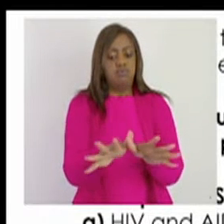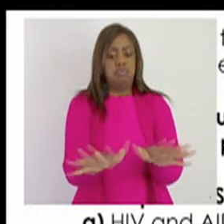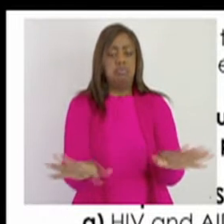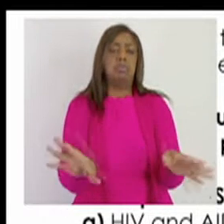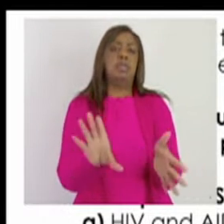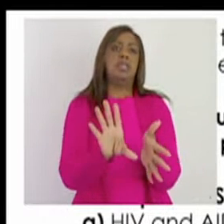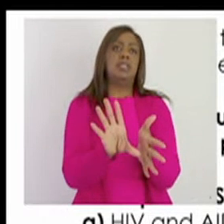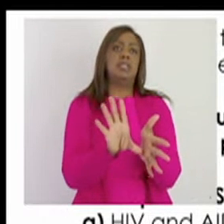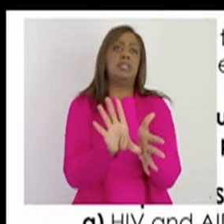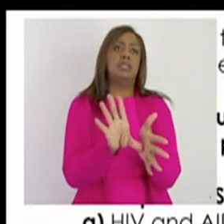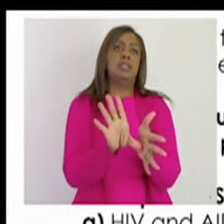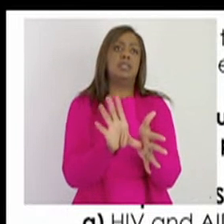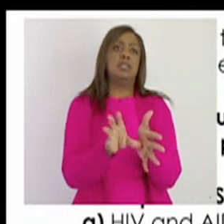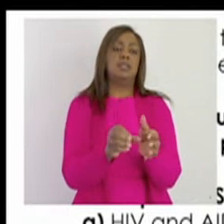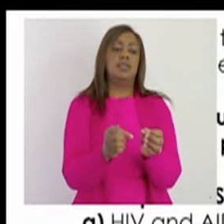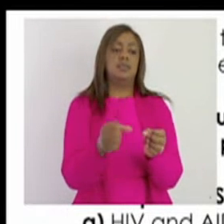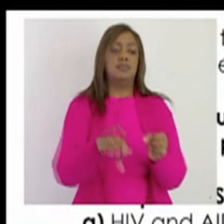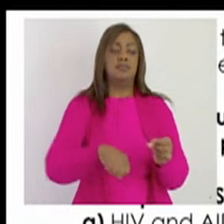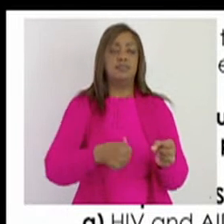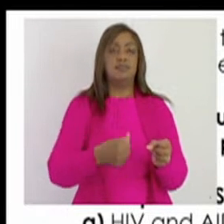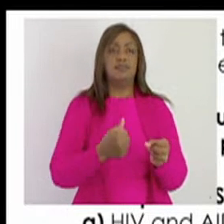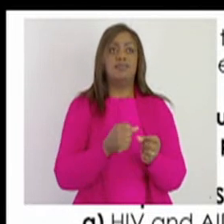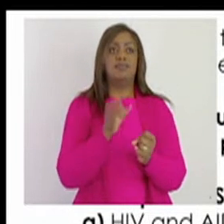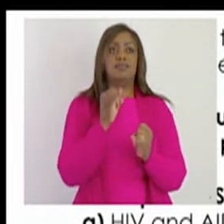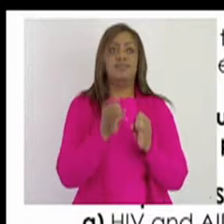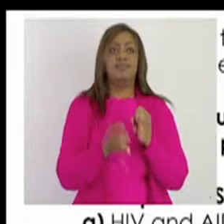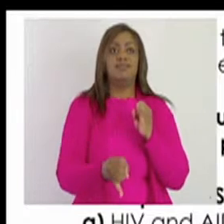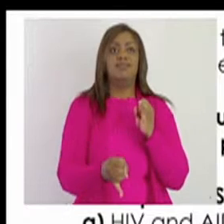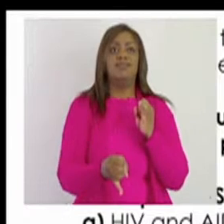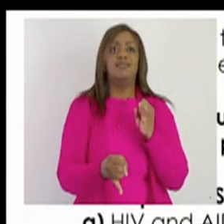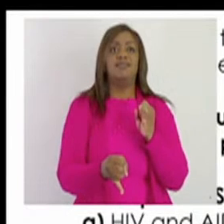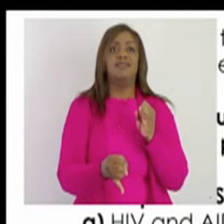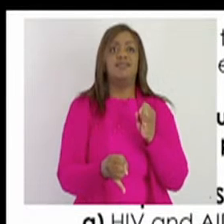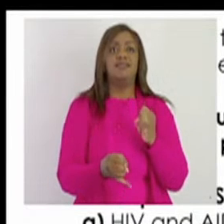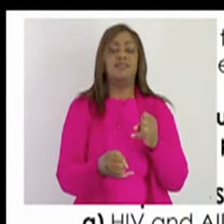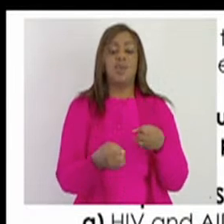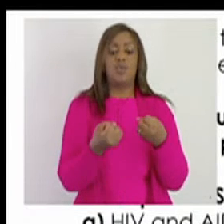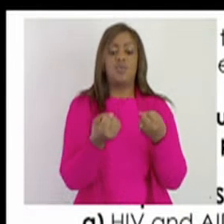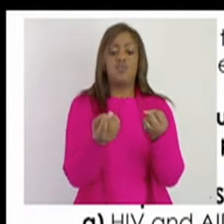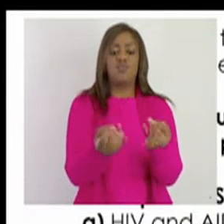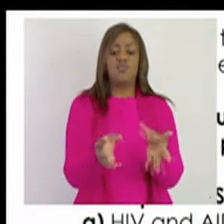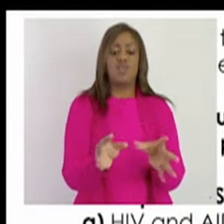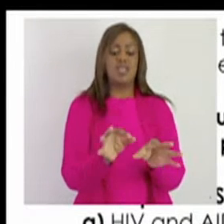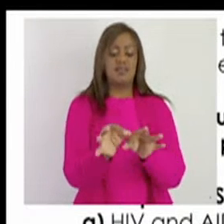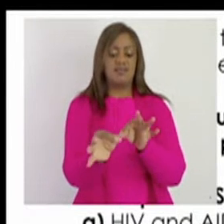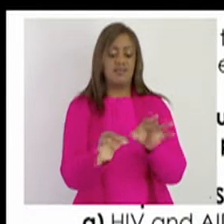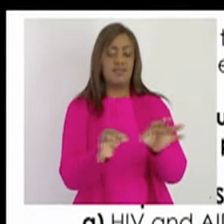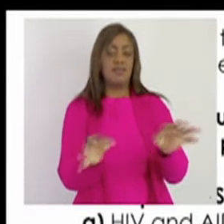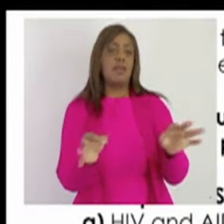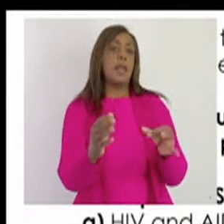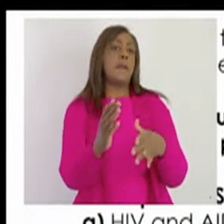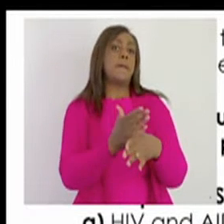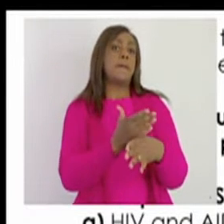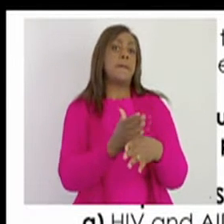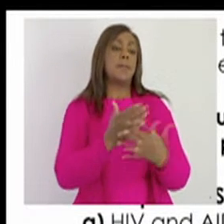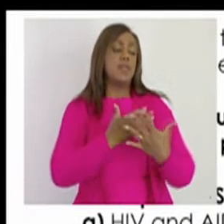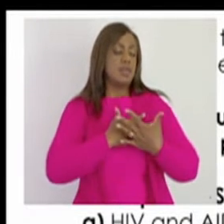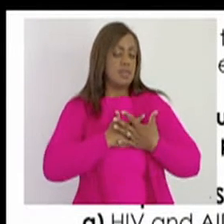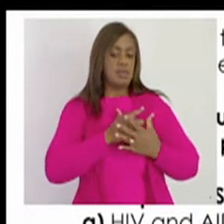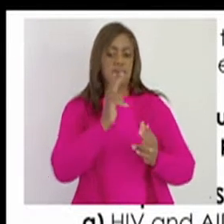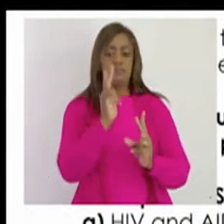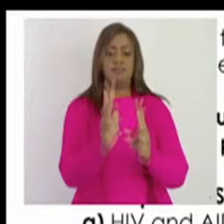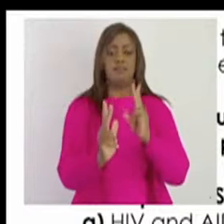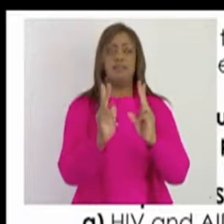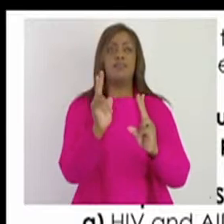transmitting the virus. And then the last one, it says by giving presents. All of us, you know that, especially on the 14th